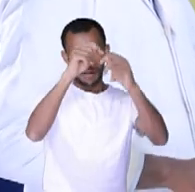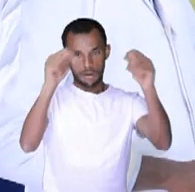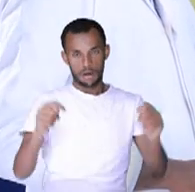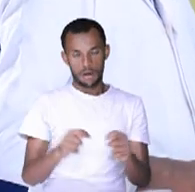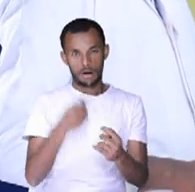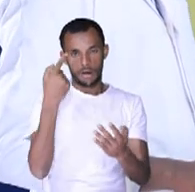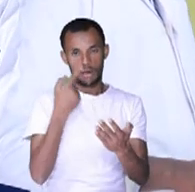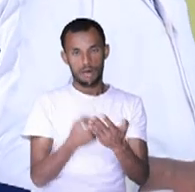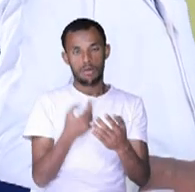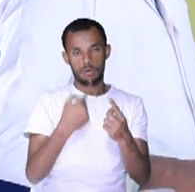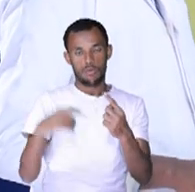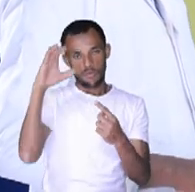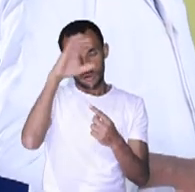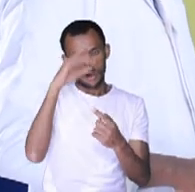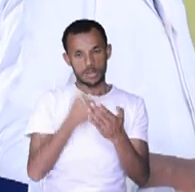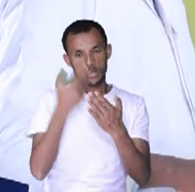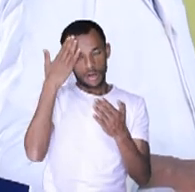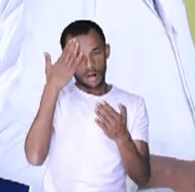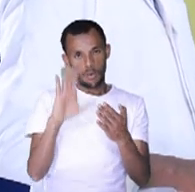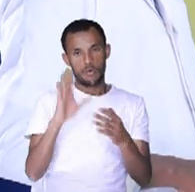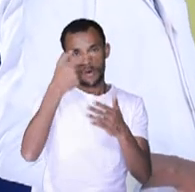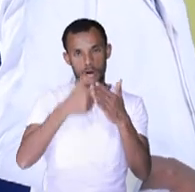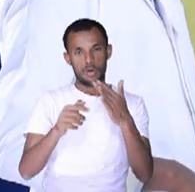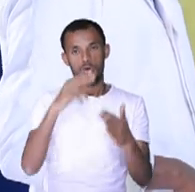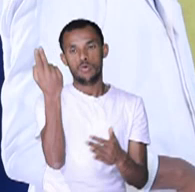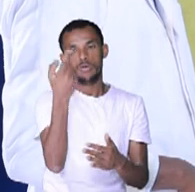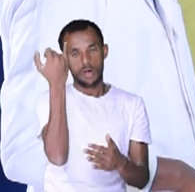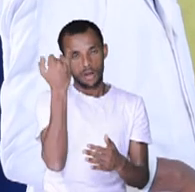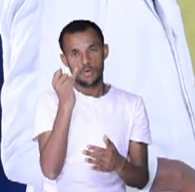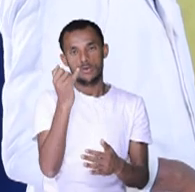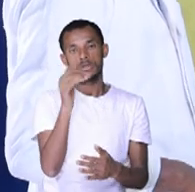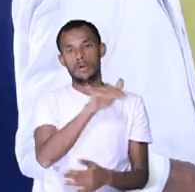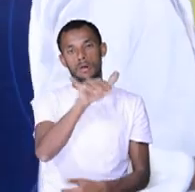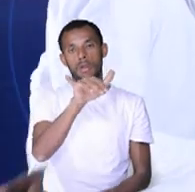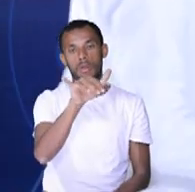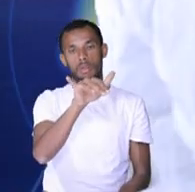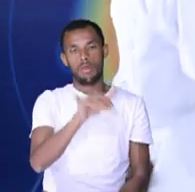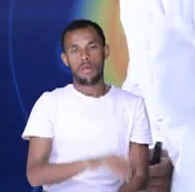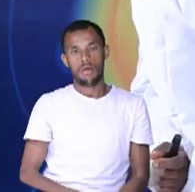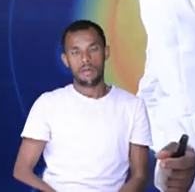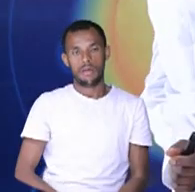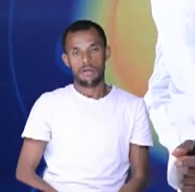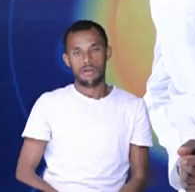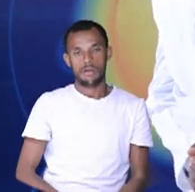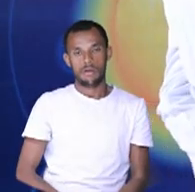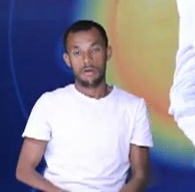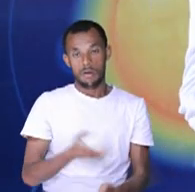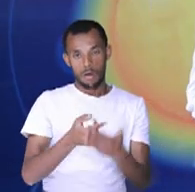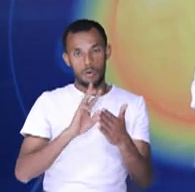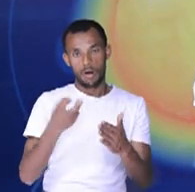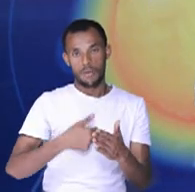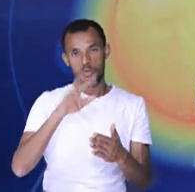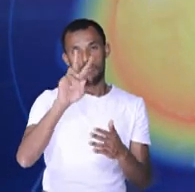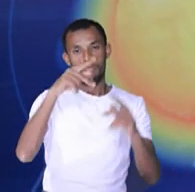Here, to find these unknown values, use the idea of similarity. Use the idea of similarity. Here we